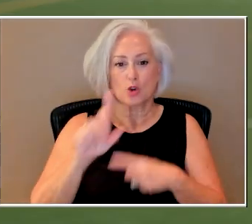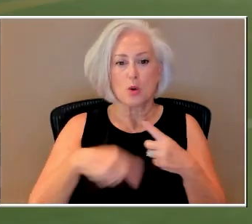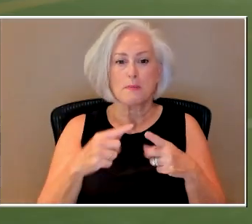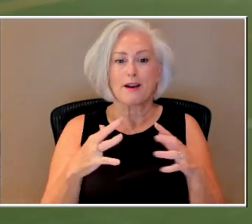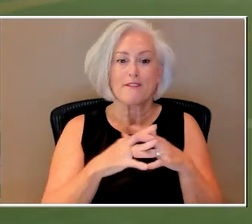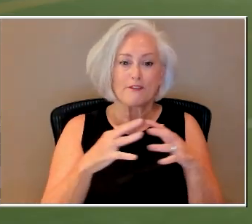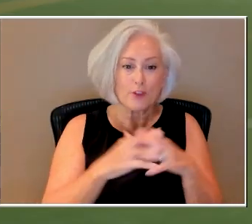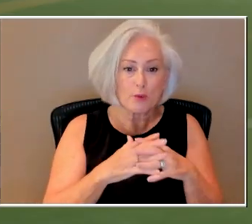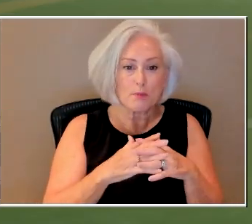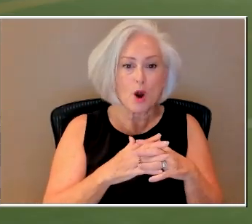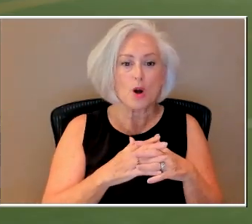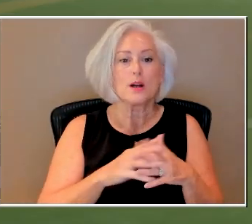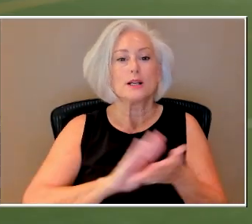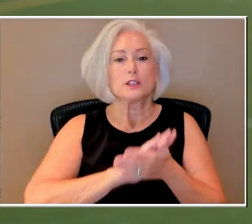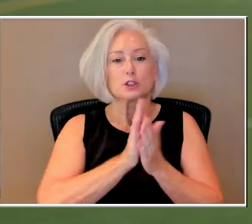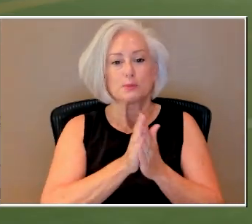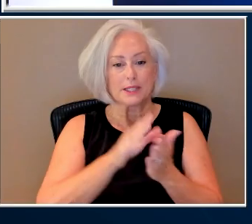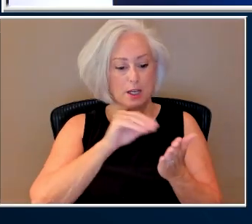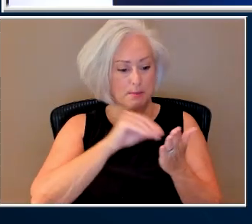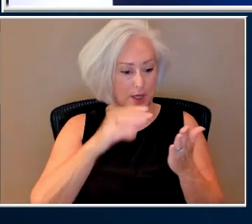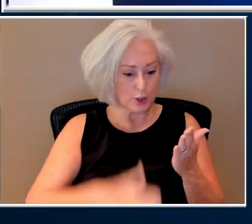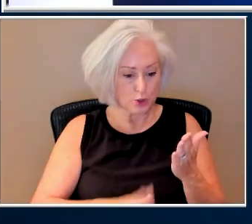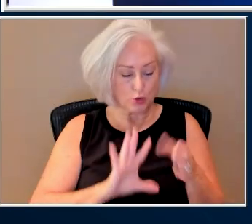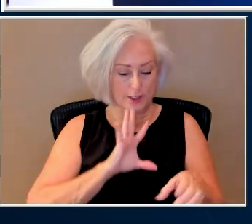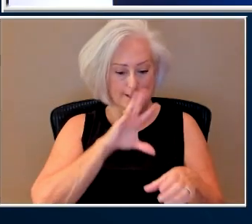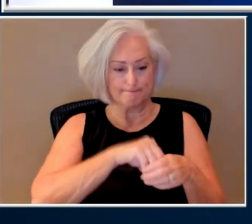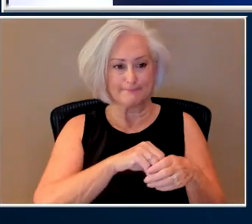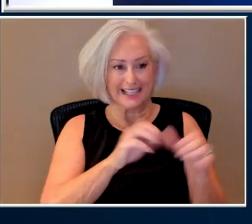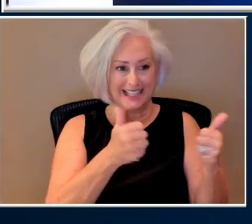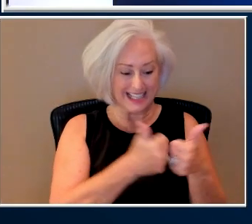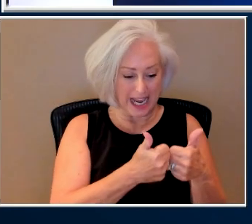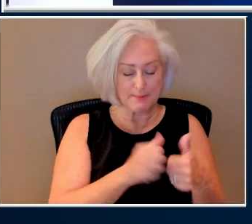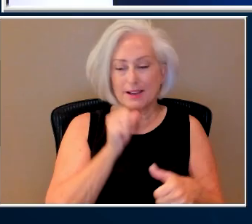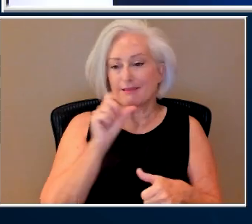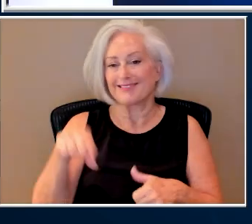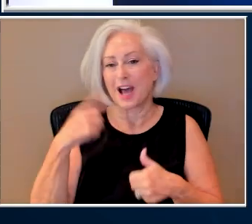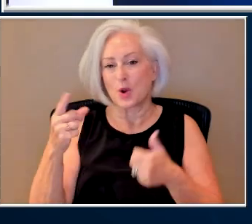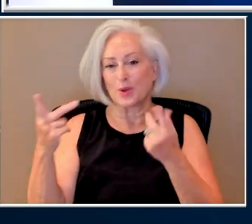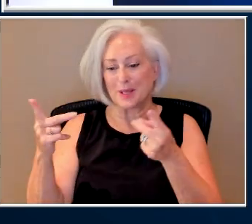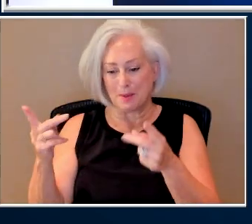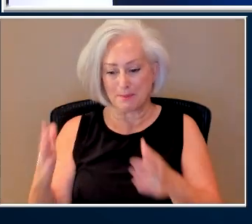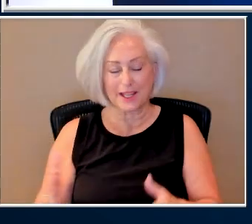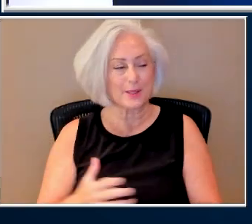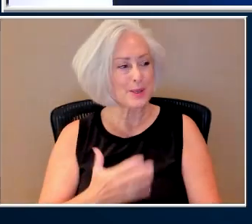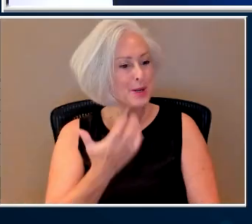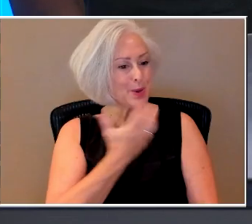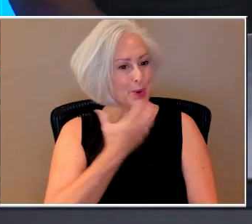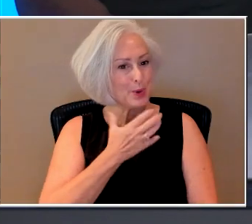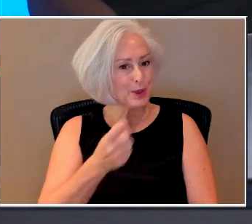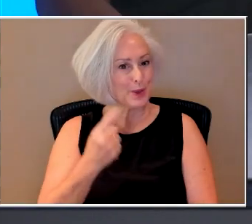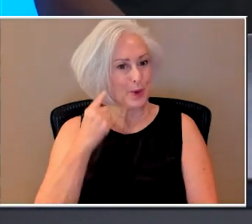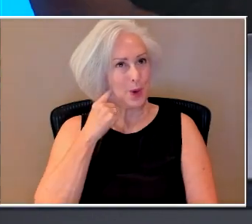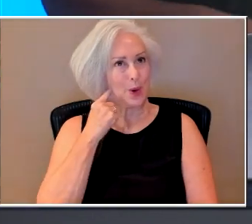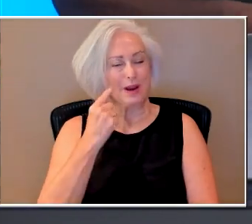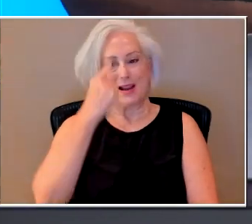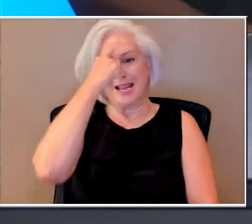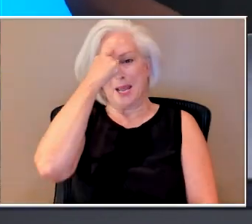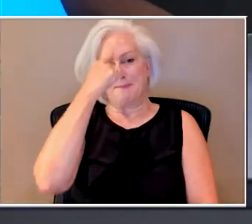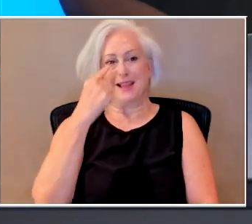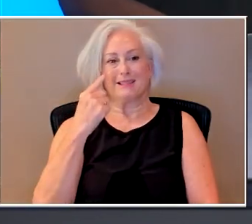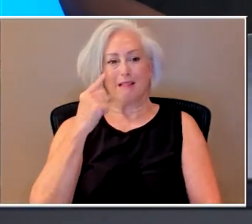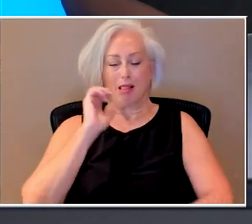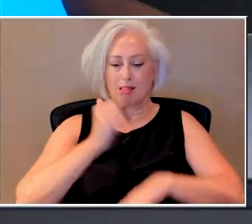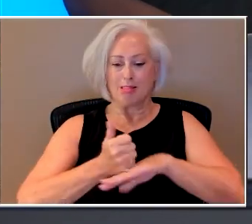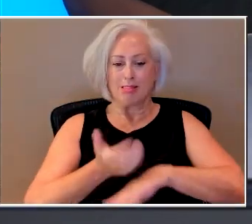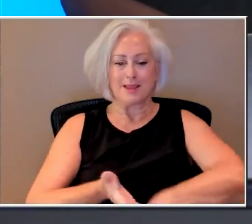player. Wow, Roger, that's quite a compliment. Mentally, to hear him say mentally, that's quite impressive. How does that